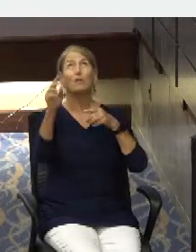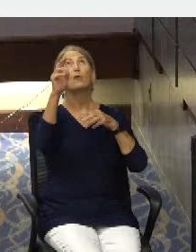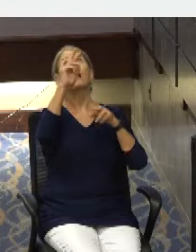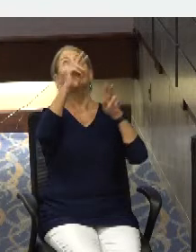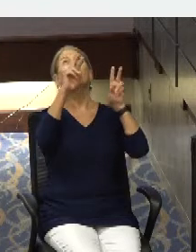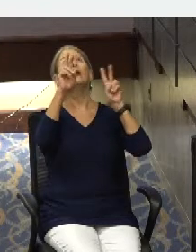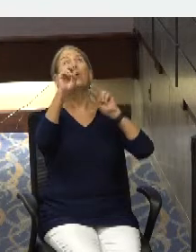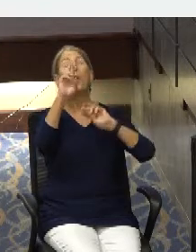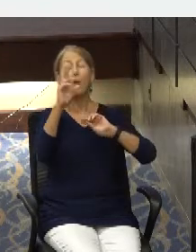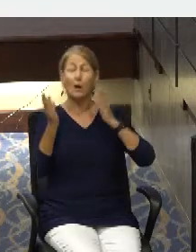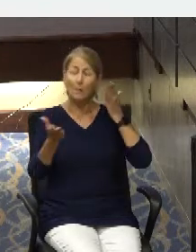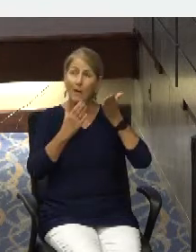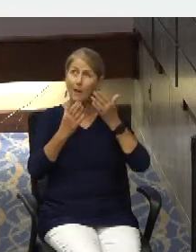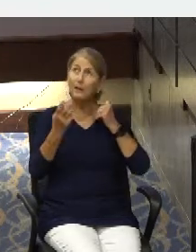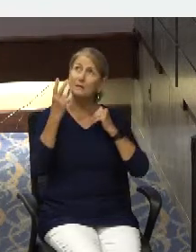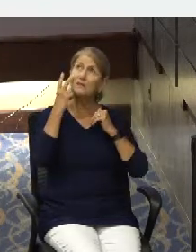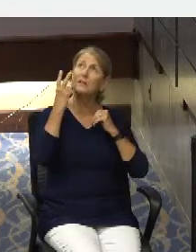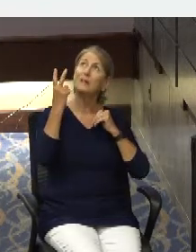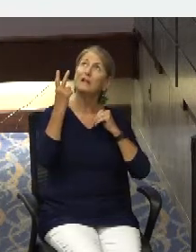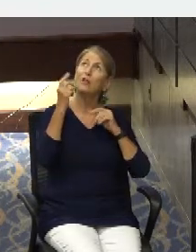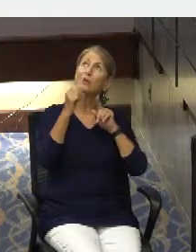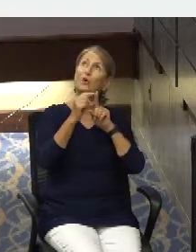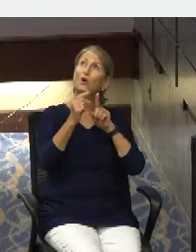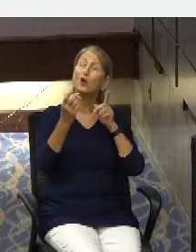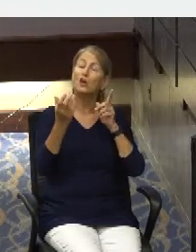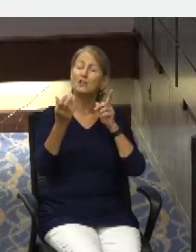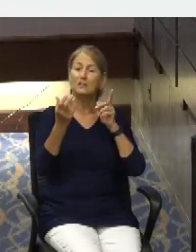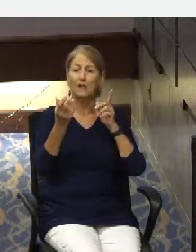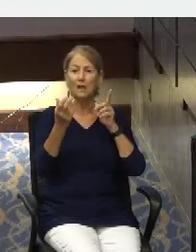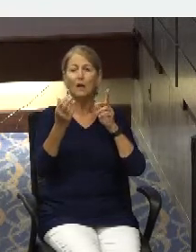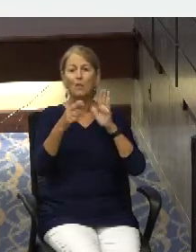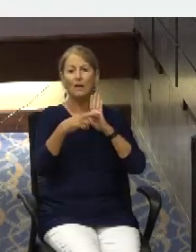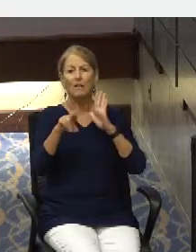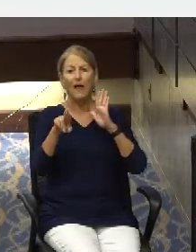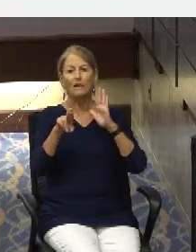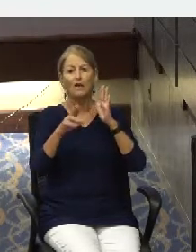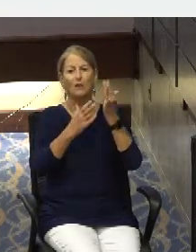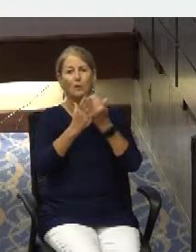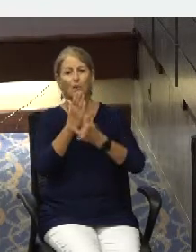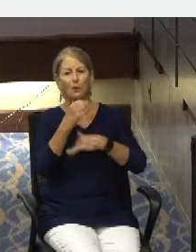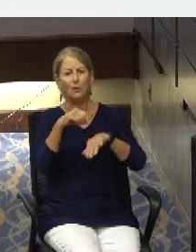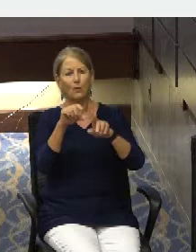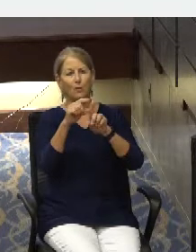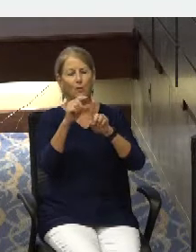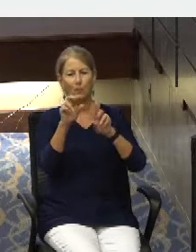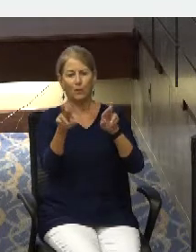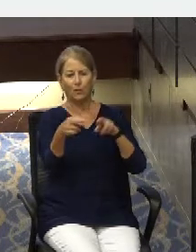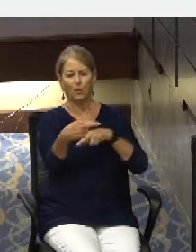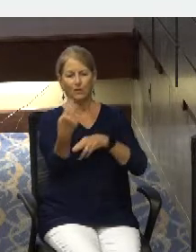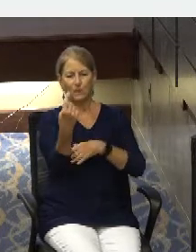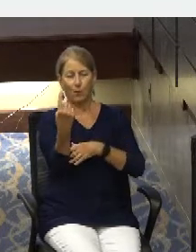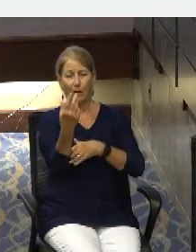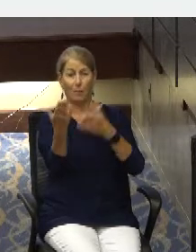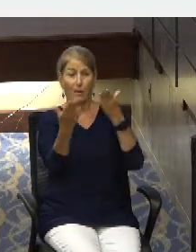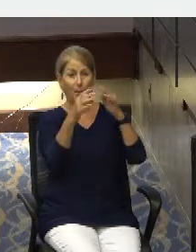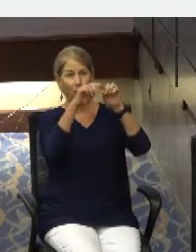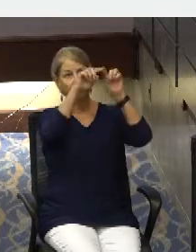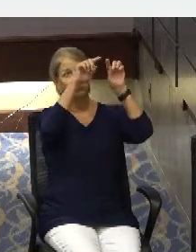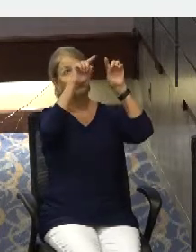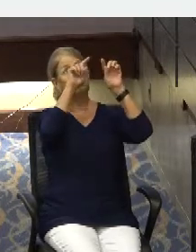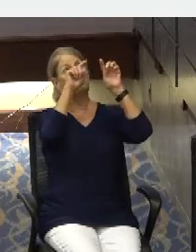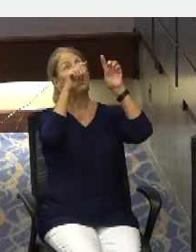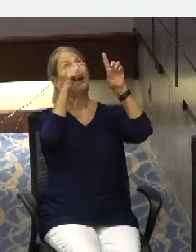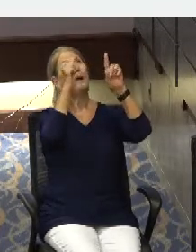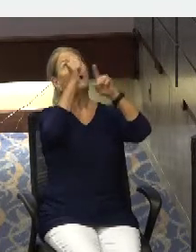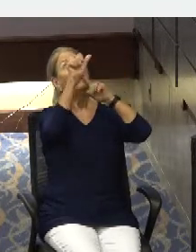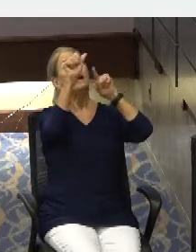maybe even see those words reflected throughout the room somewhere, either on the floor or depending on where the light is. Now that